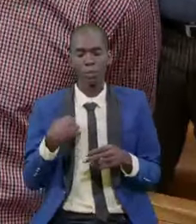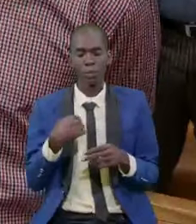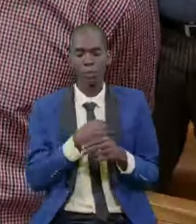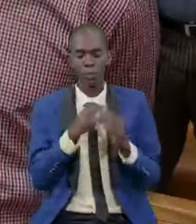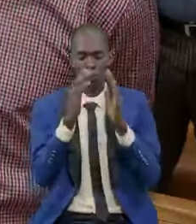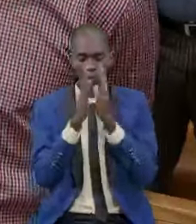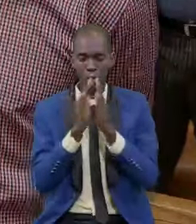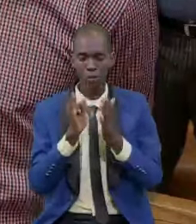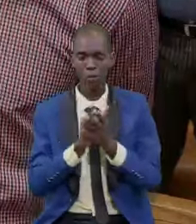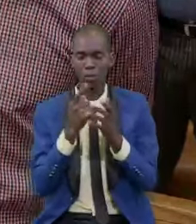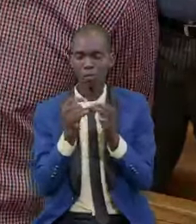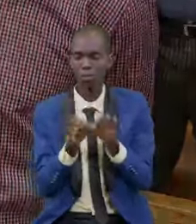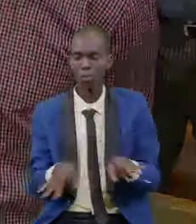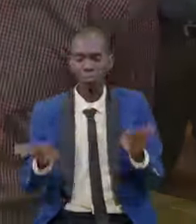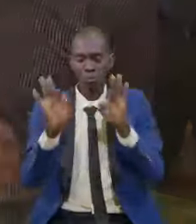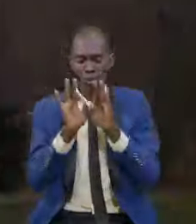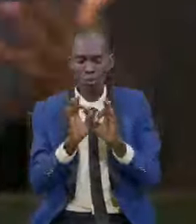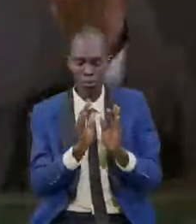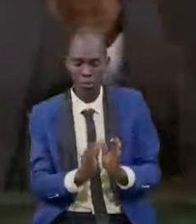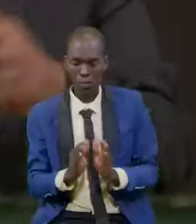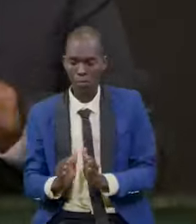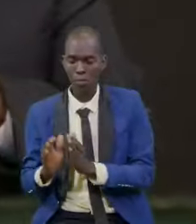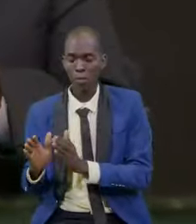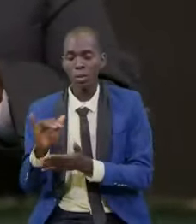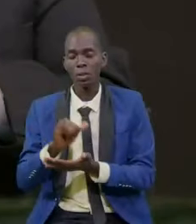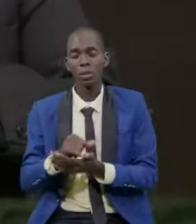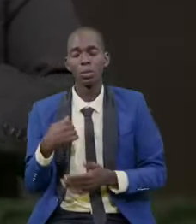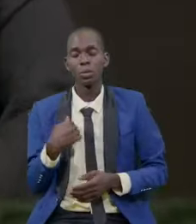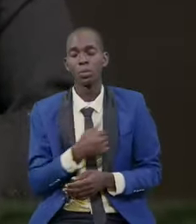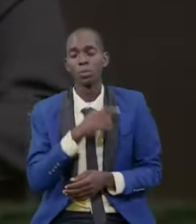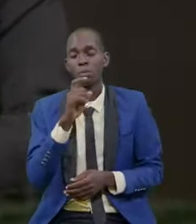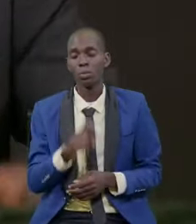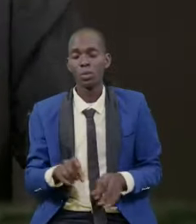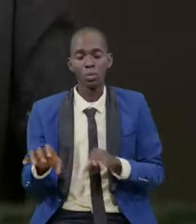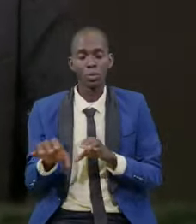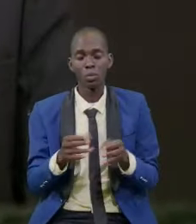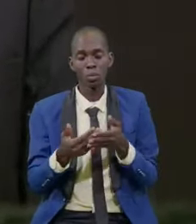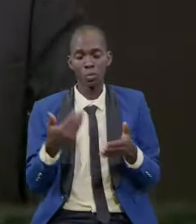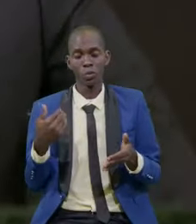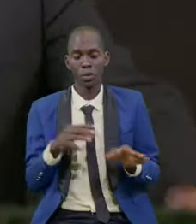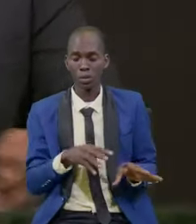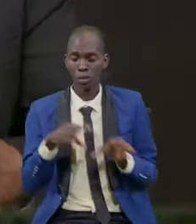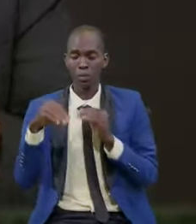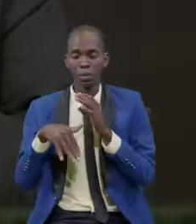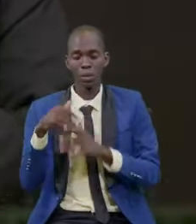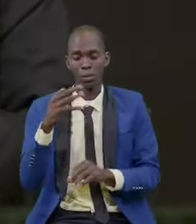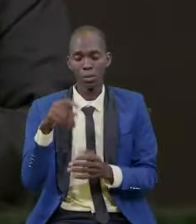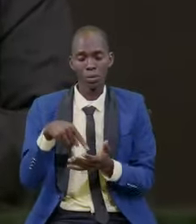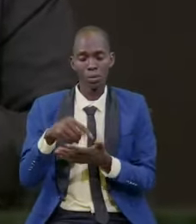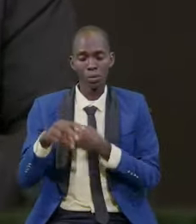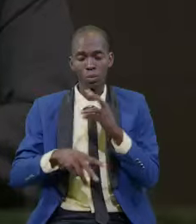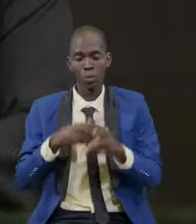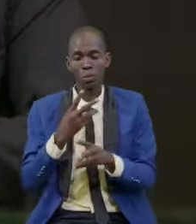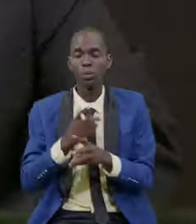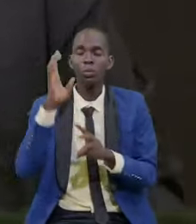the necessary preparation that we need to put in place before we leave this world, you give us